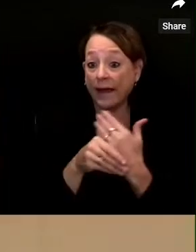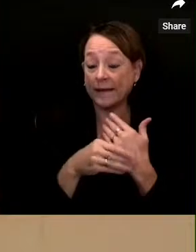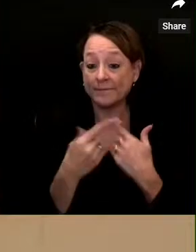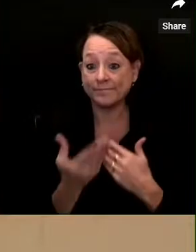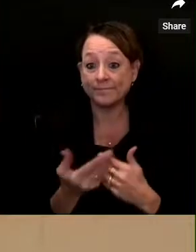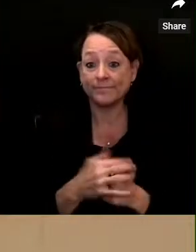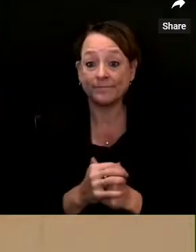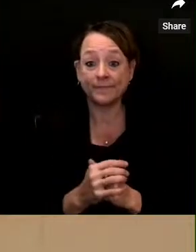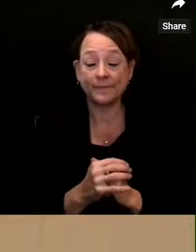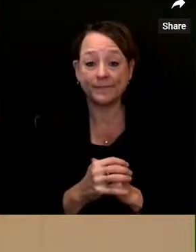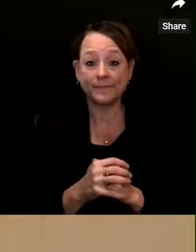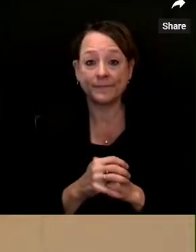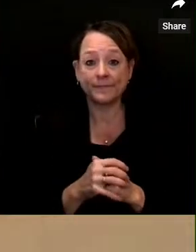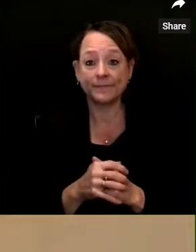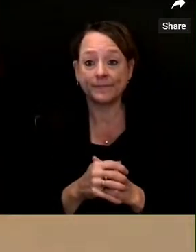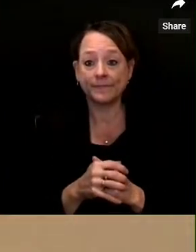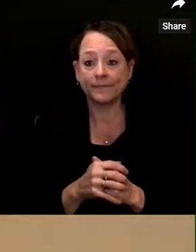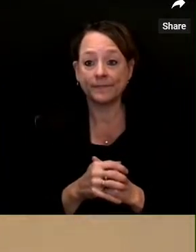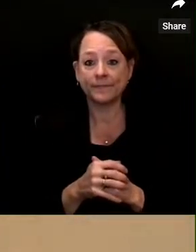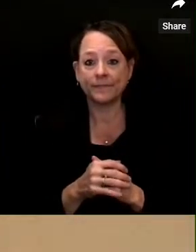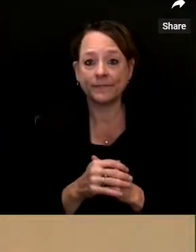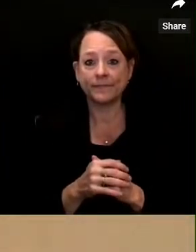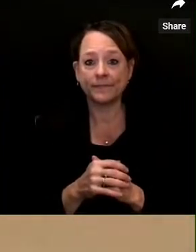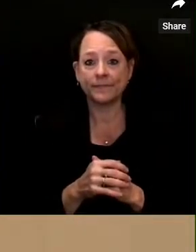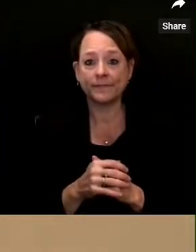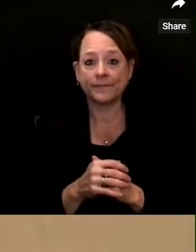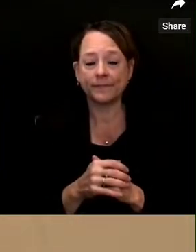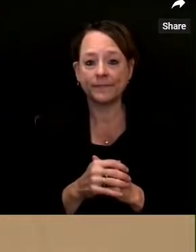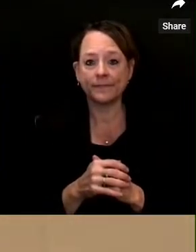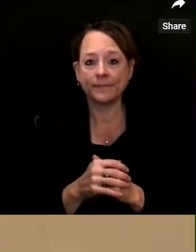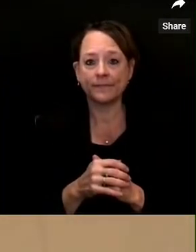Yeah, to frame this, this issue, pardon me,